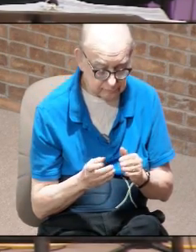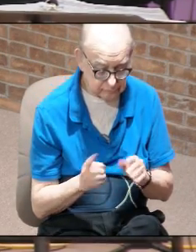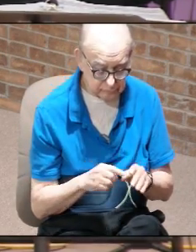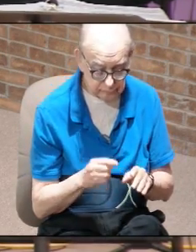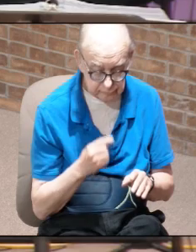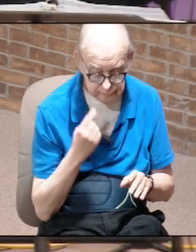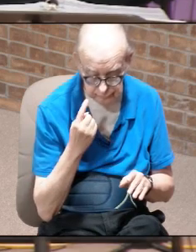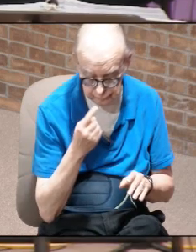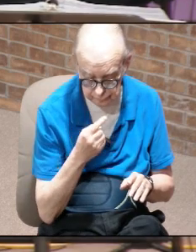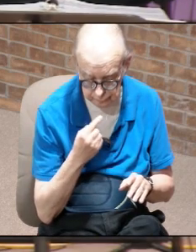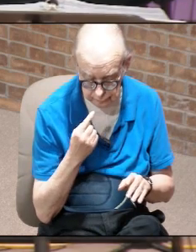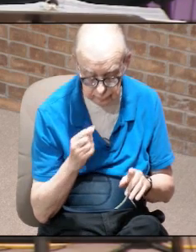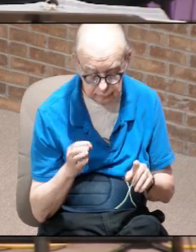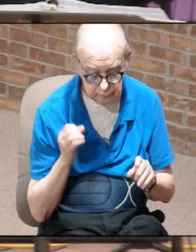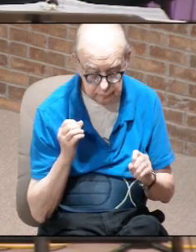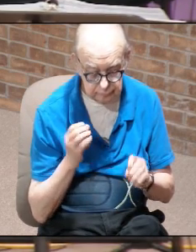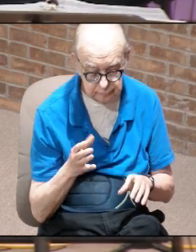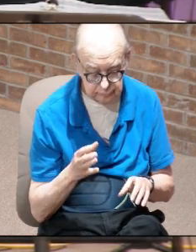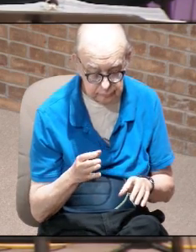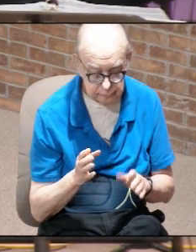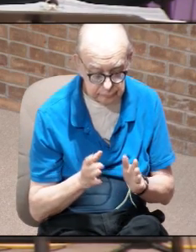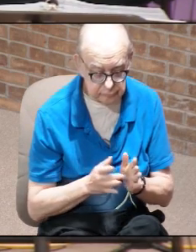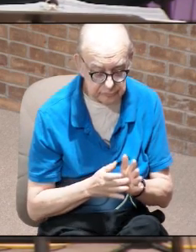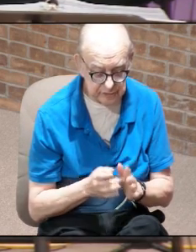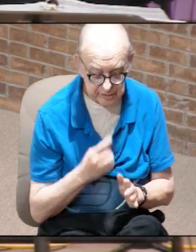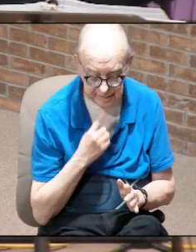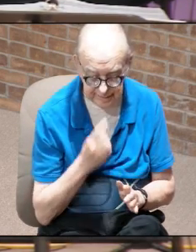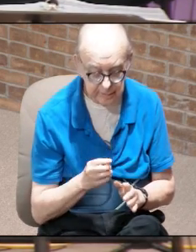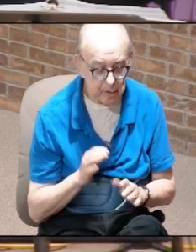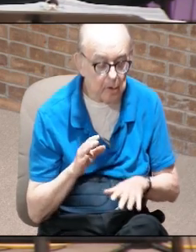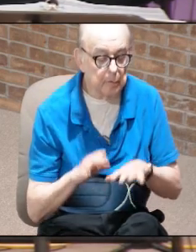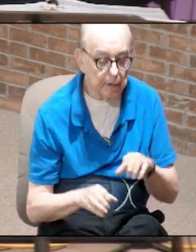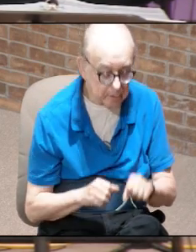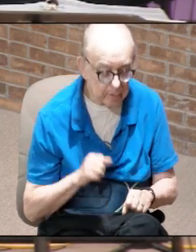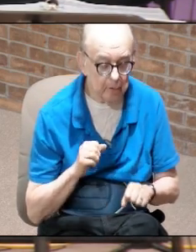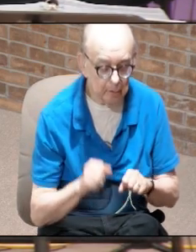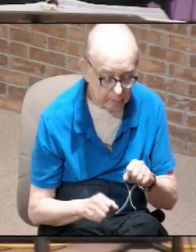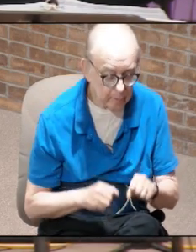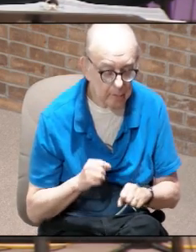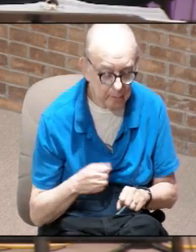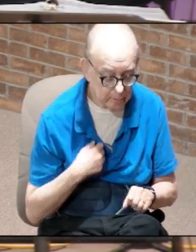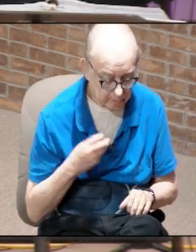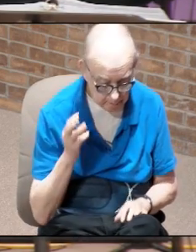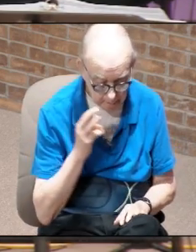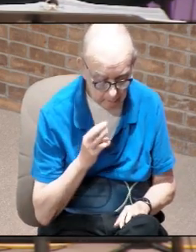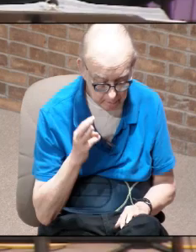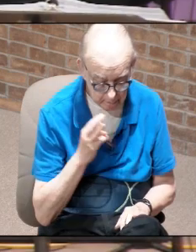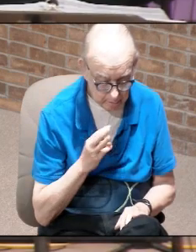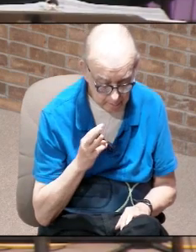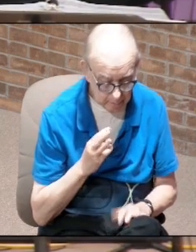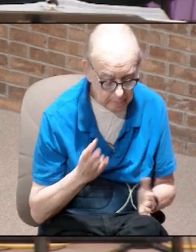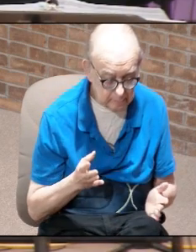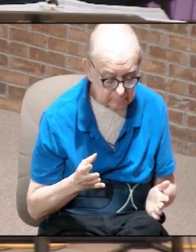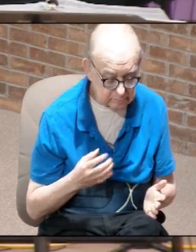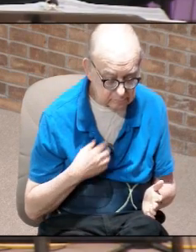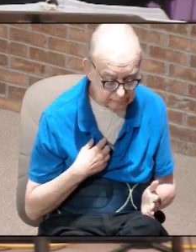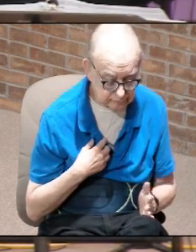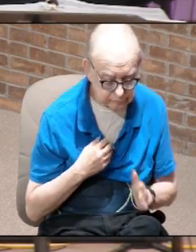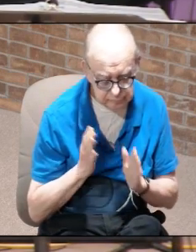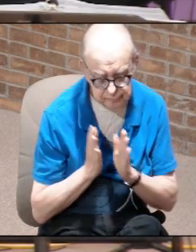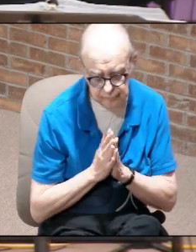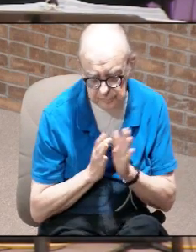like madness, he kept saying pedal. I worried, I was anxious, and I